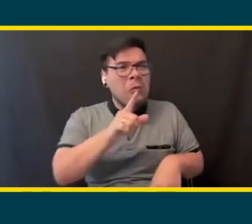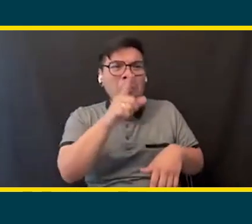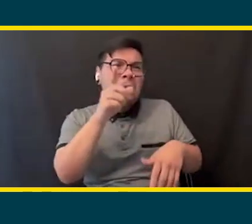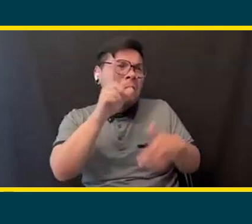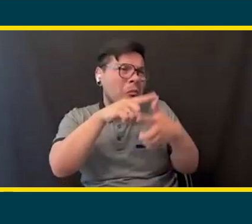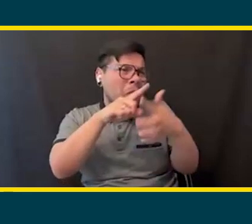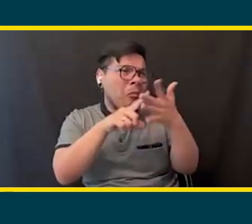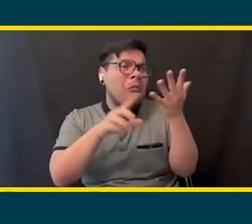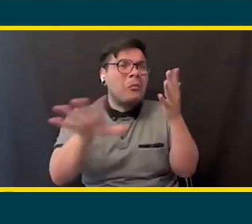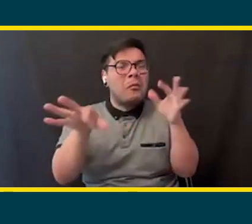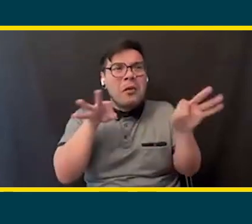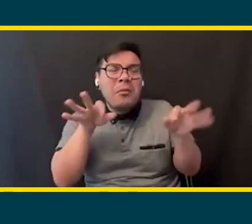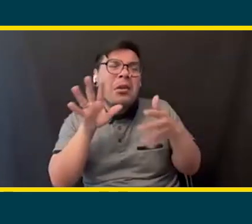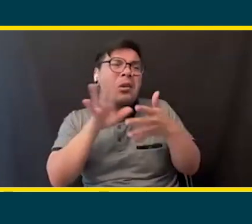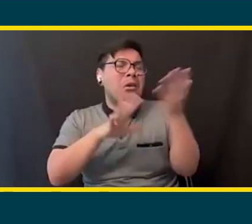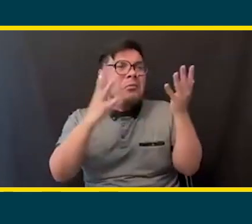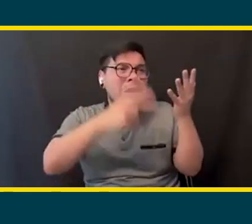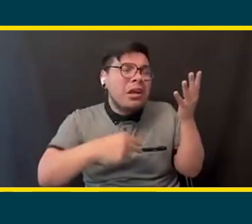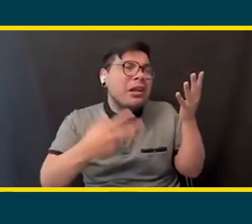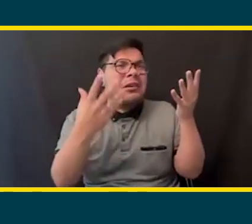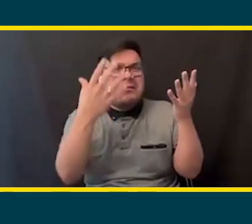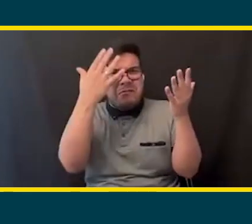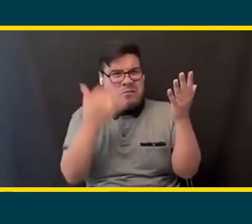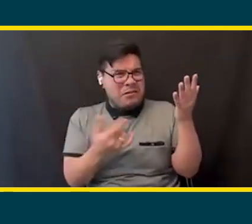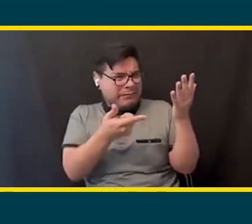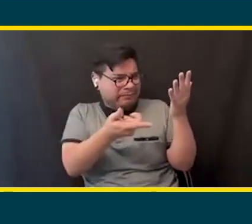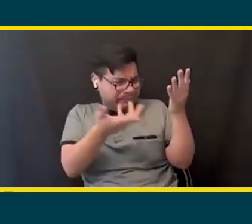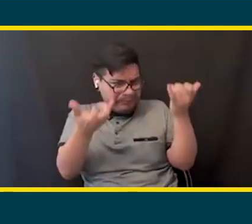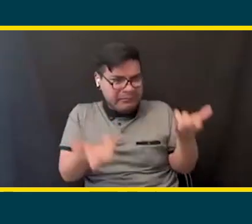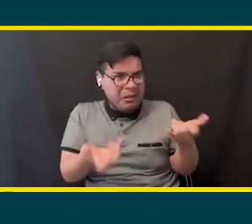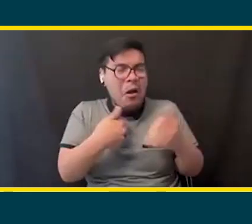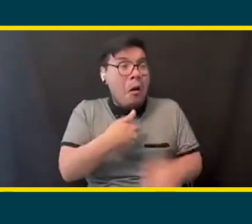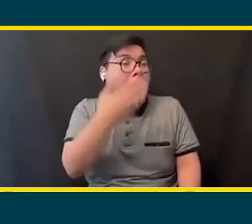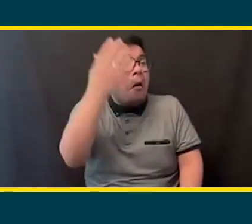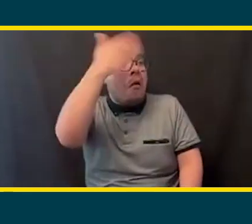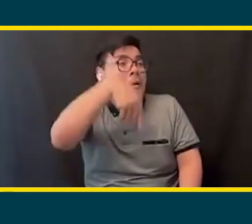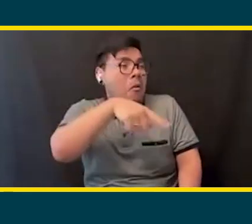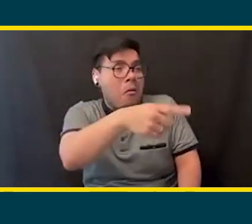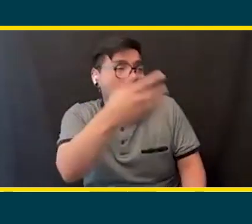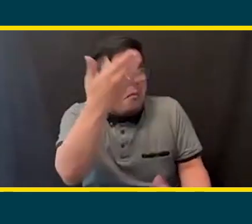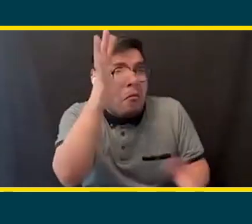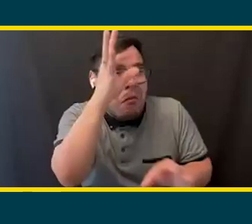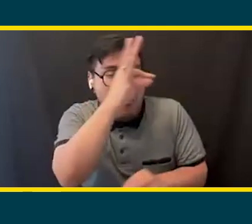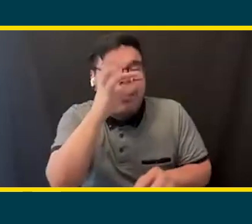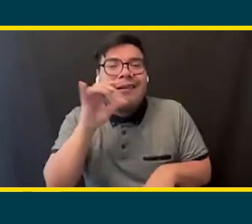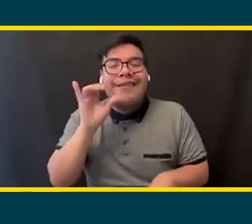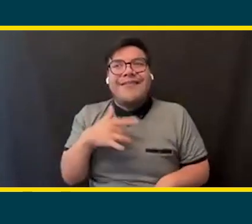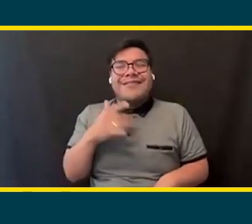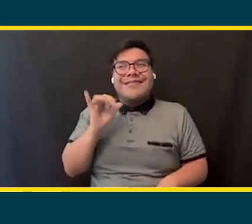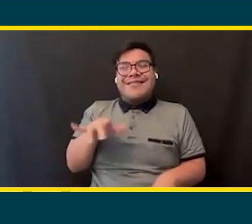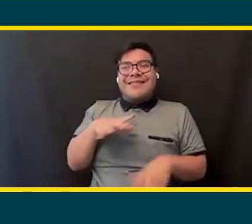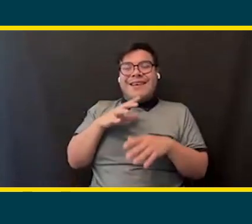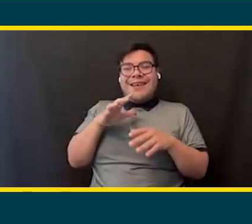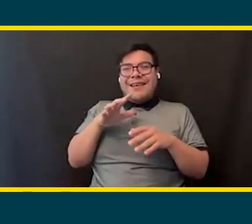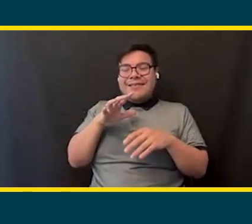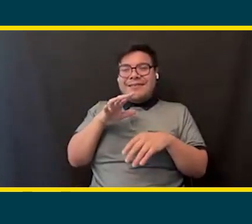so pretty, and why would you do this? And I would have never known that. And it feels like being in that liminal space of exploration and figuring